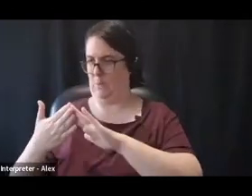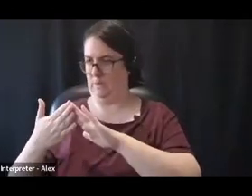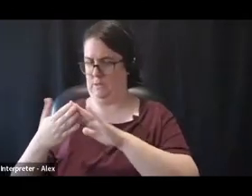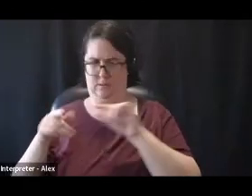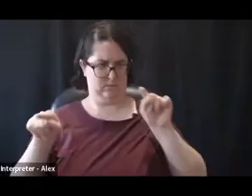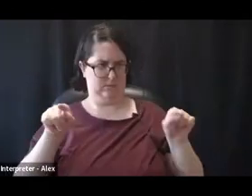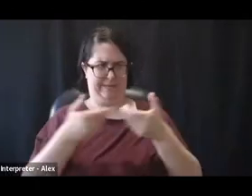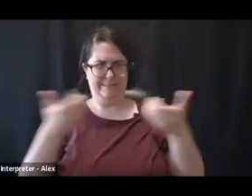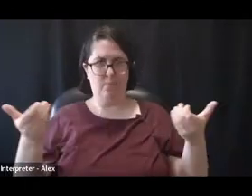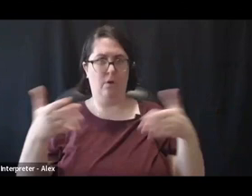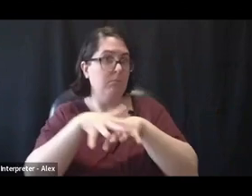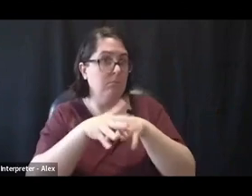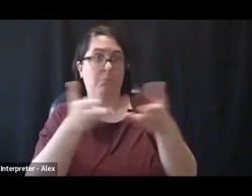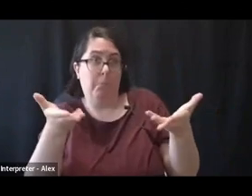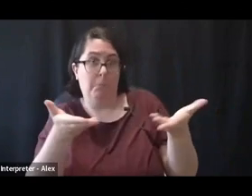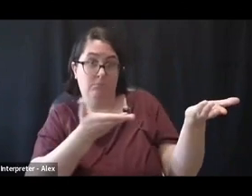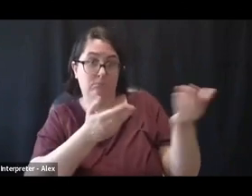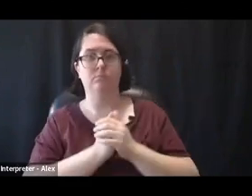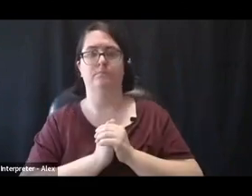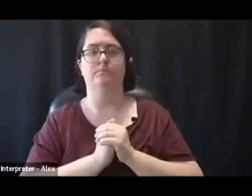a community? Maybe we'll start with that.